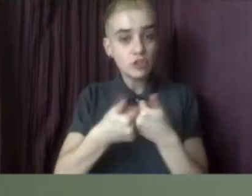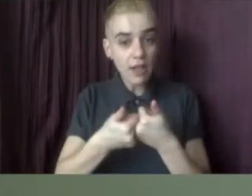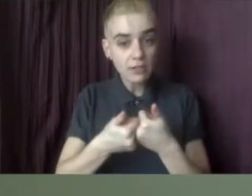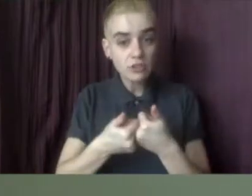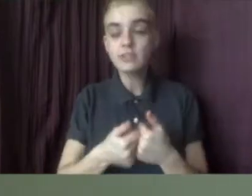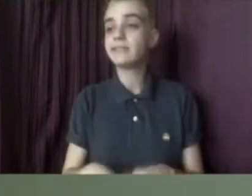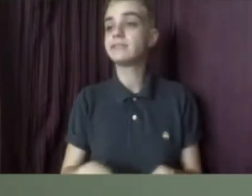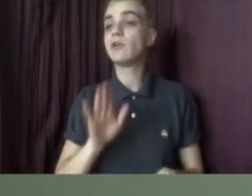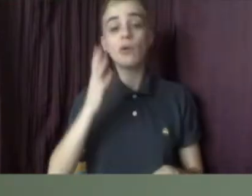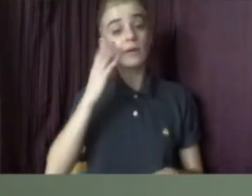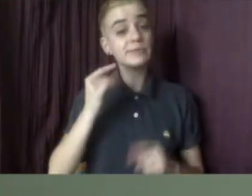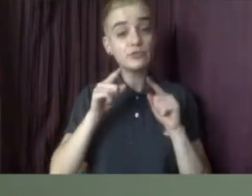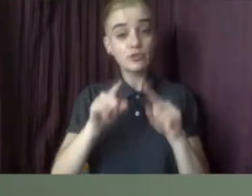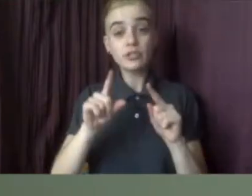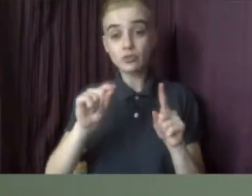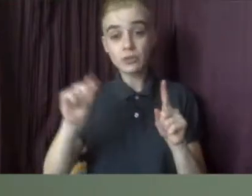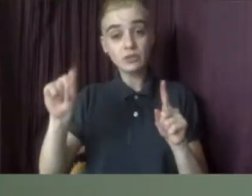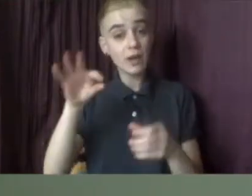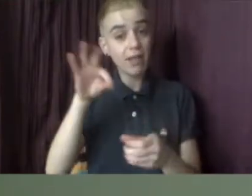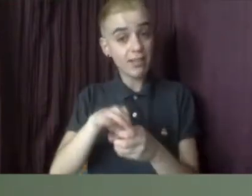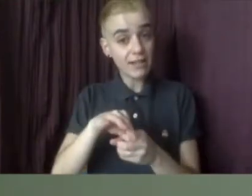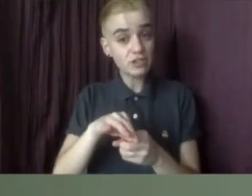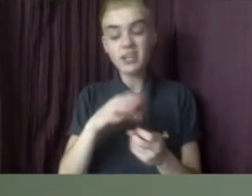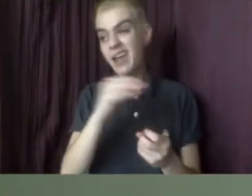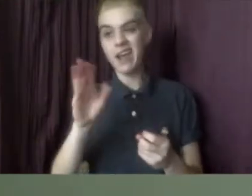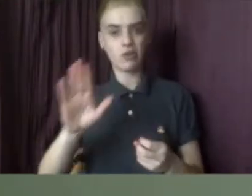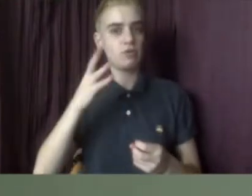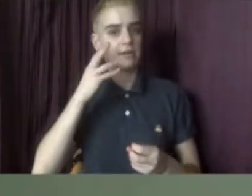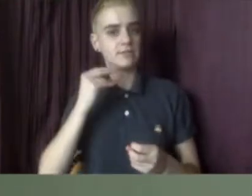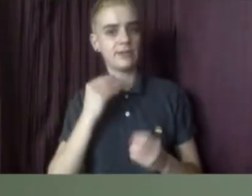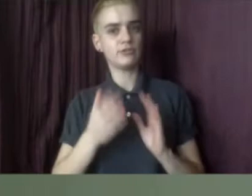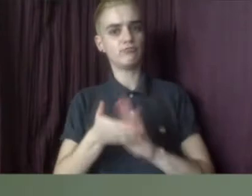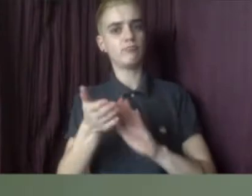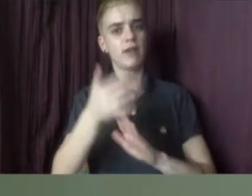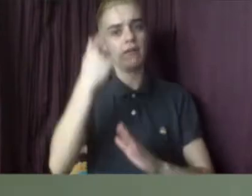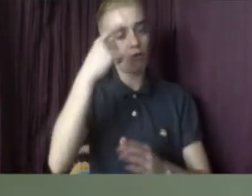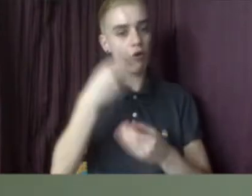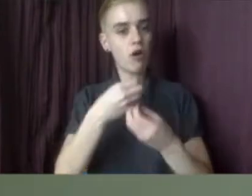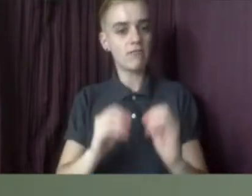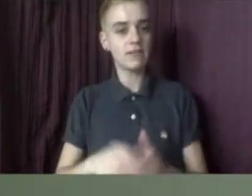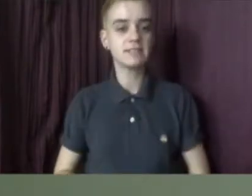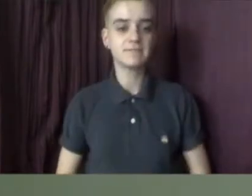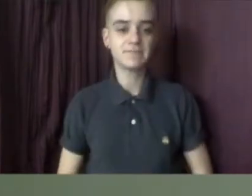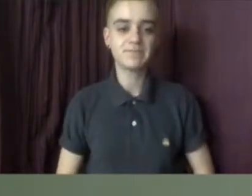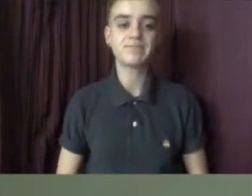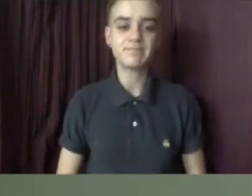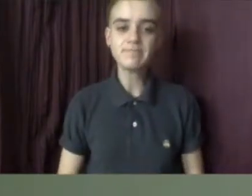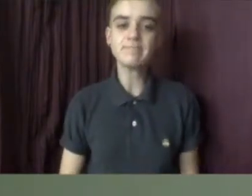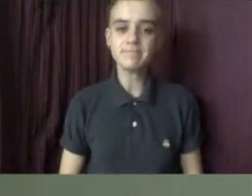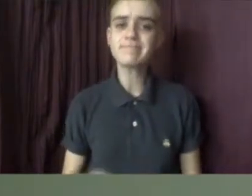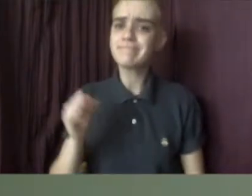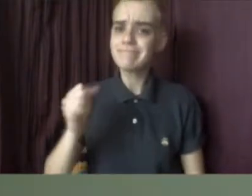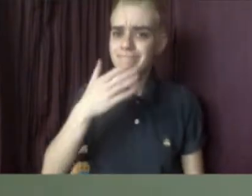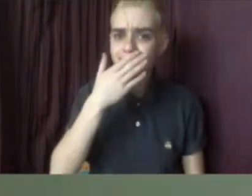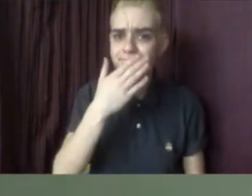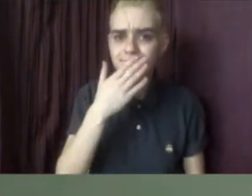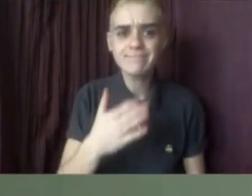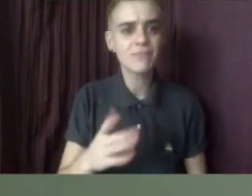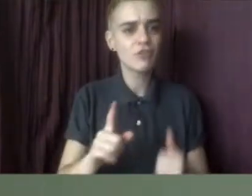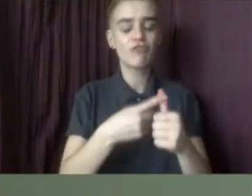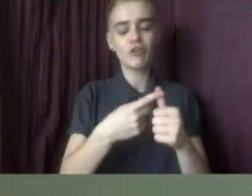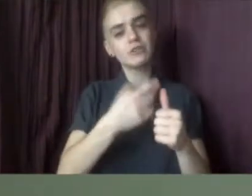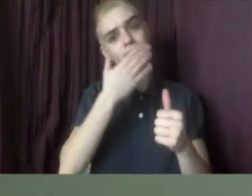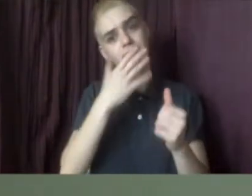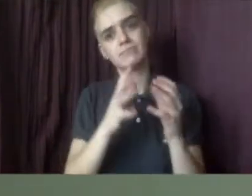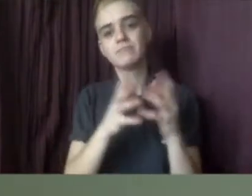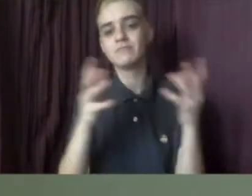am serving as a state senator and do so as an expression and a part of what it means to be a person of faith and what it means to be a faith